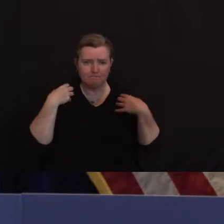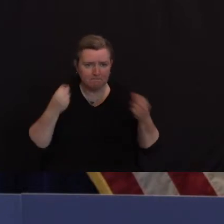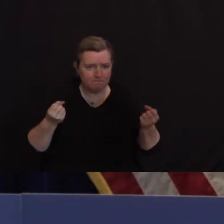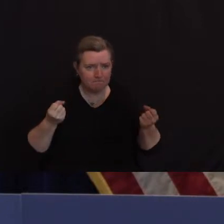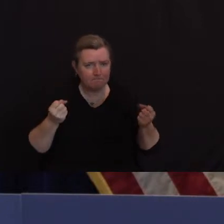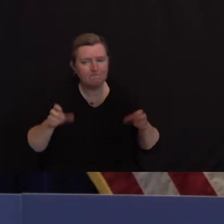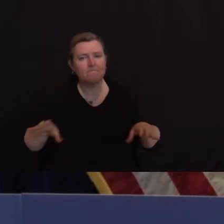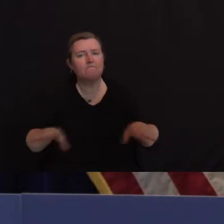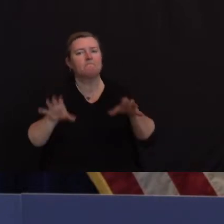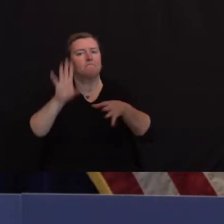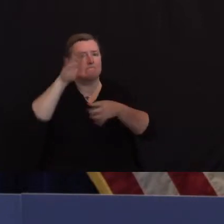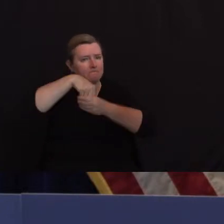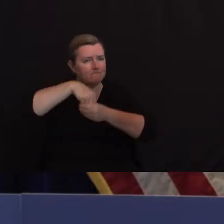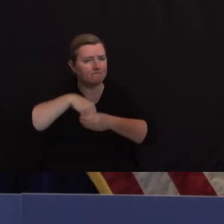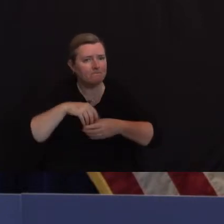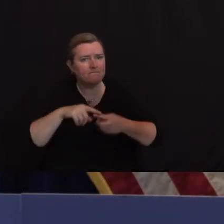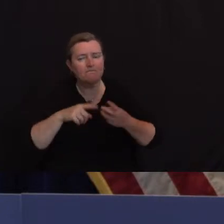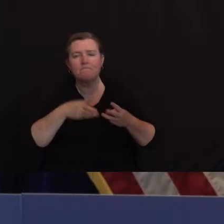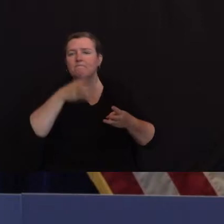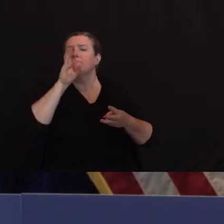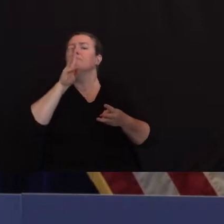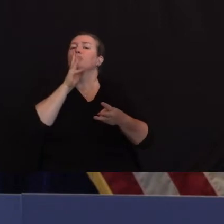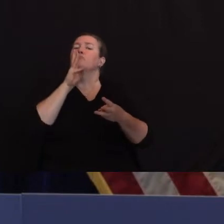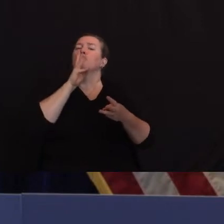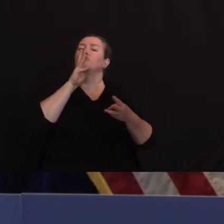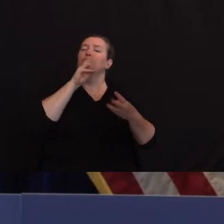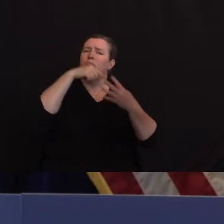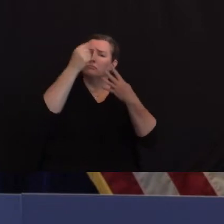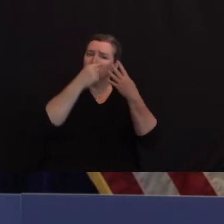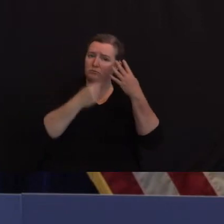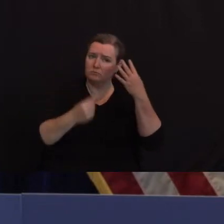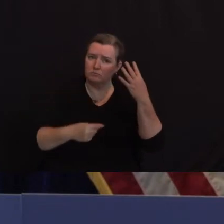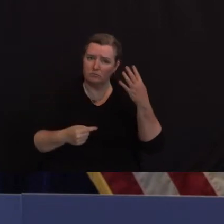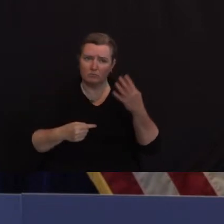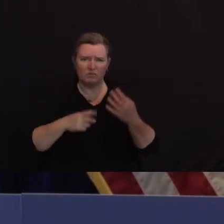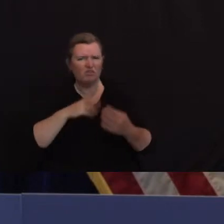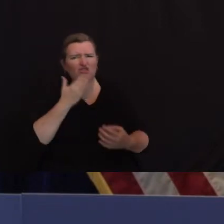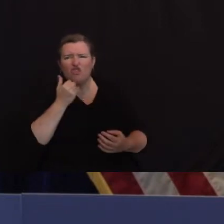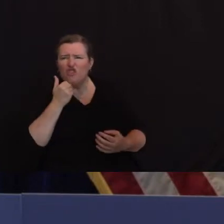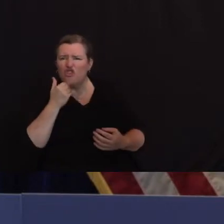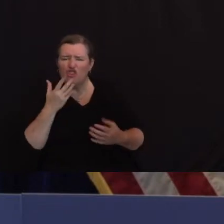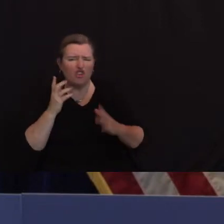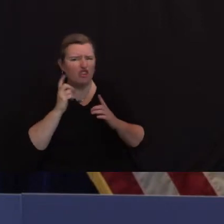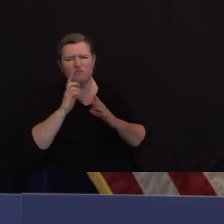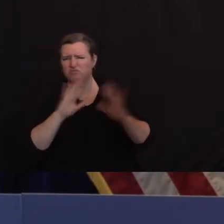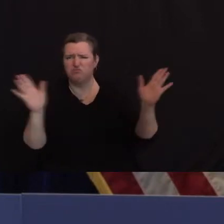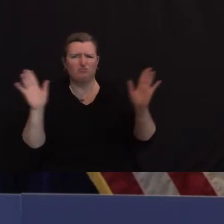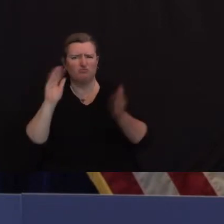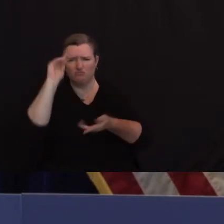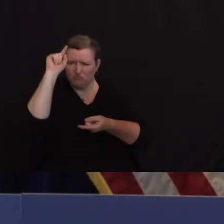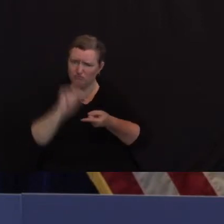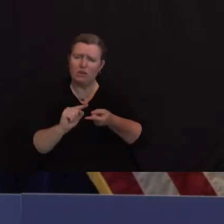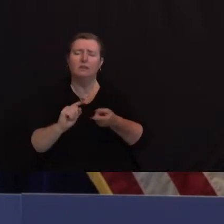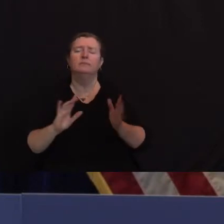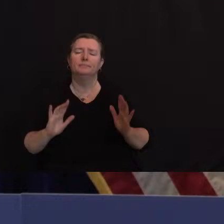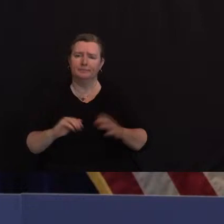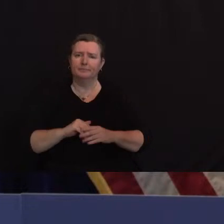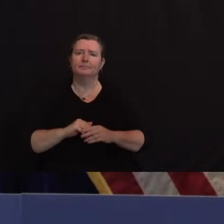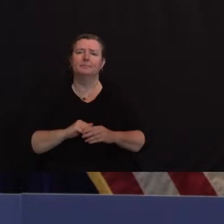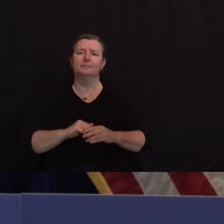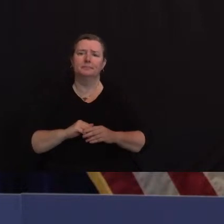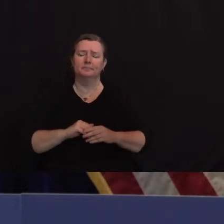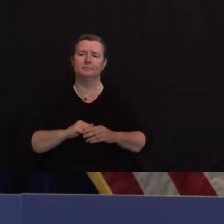sugary drinks, and eat healthy both at home and in school to maintain a healthy weight and support brain development and healthy